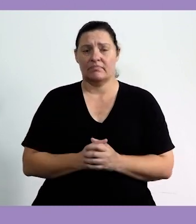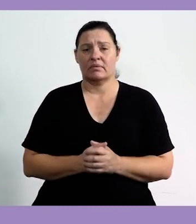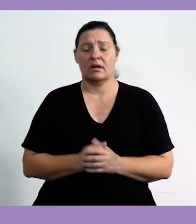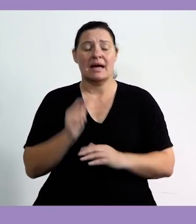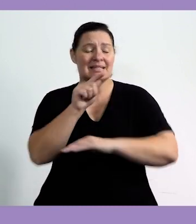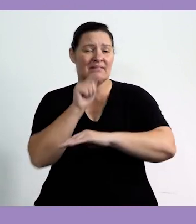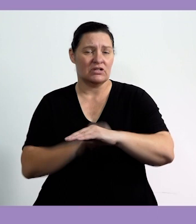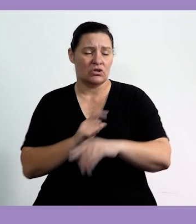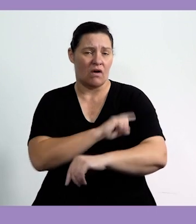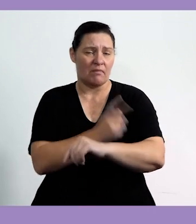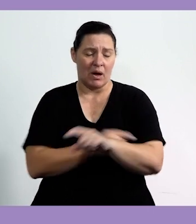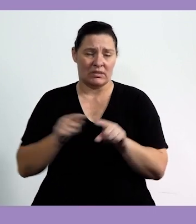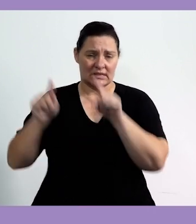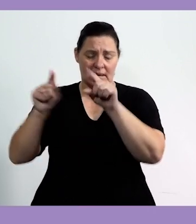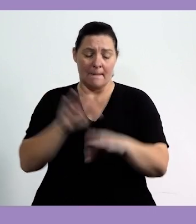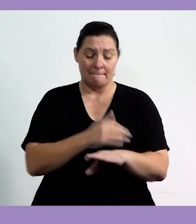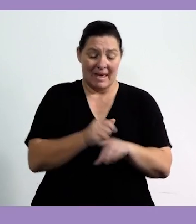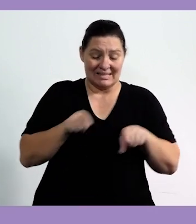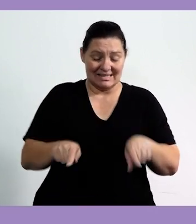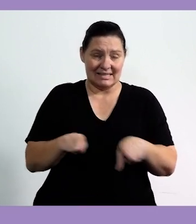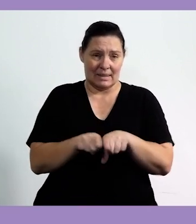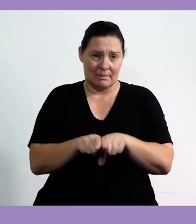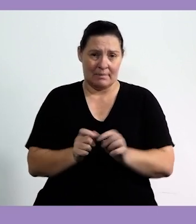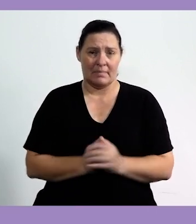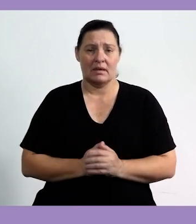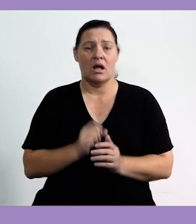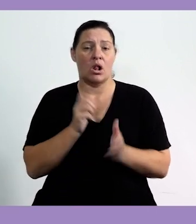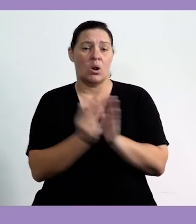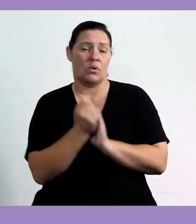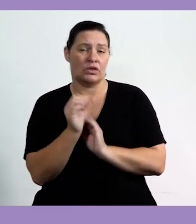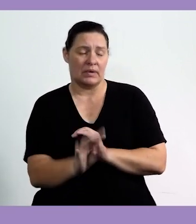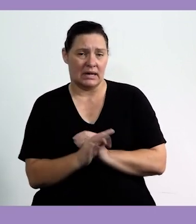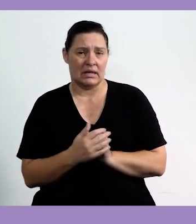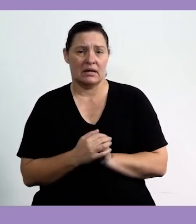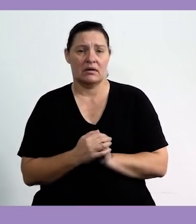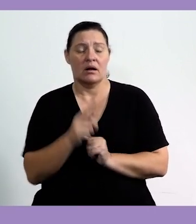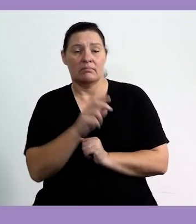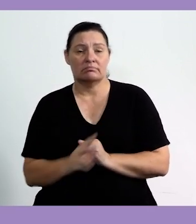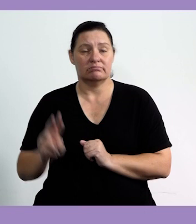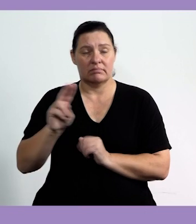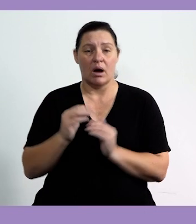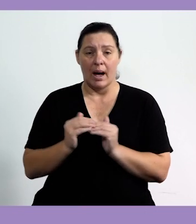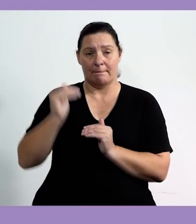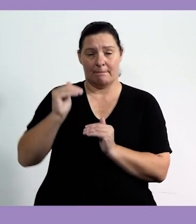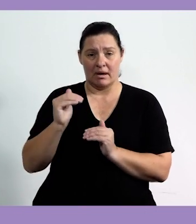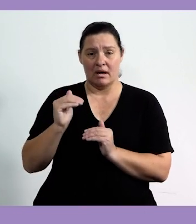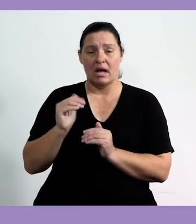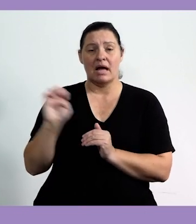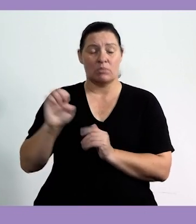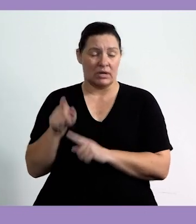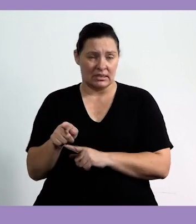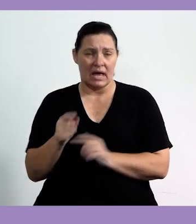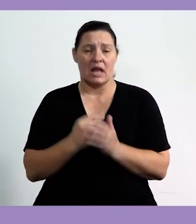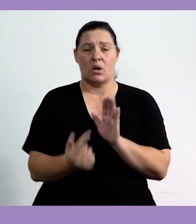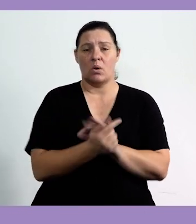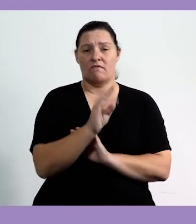2, division of powers of the same base. Law number 3, raising a power to a given exponent. And